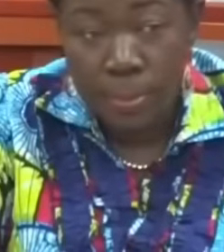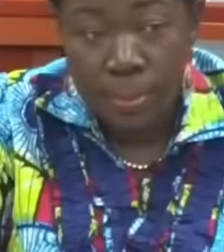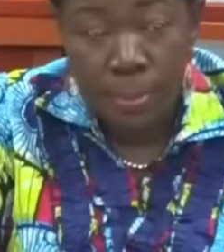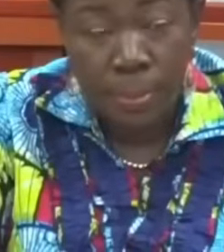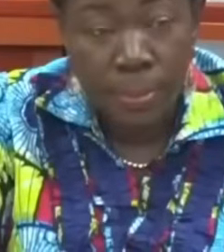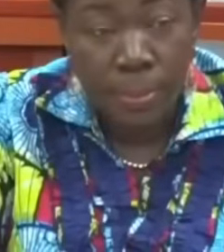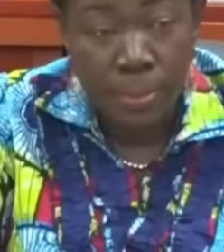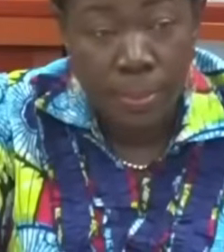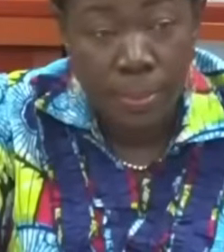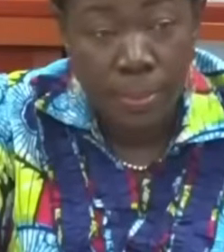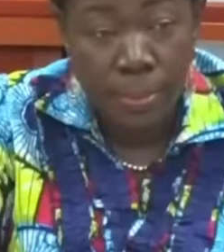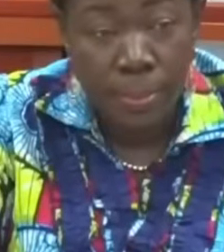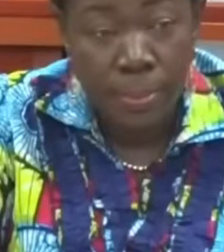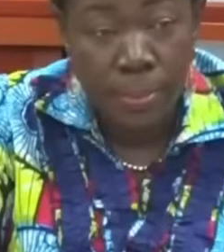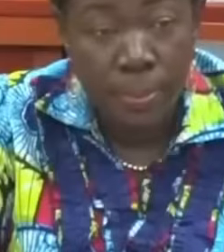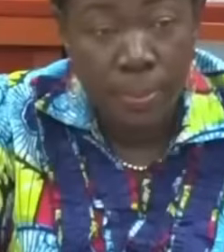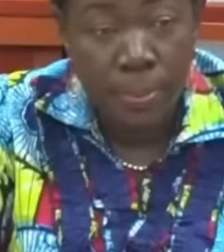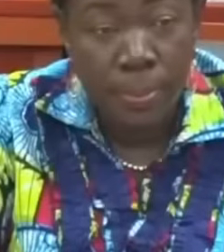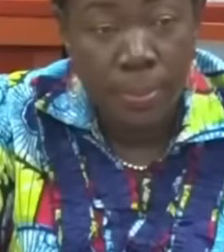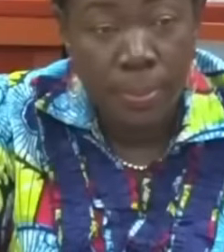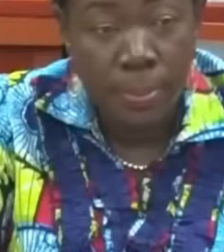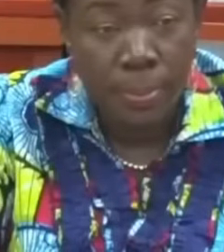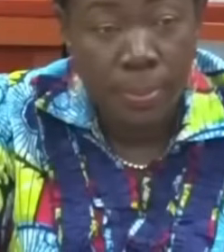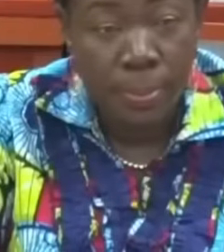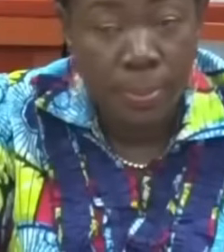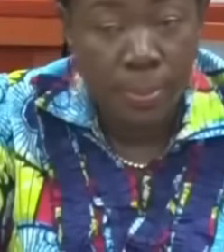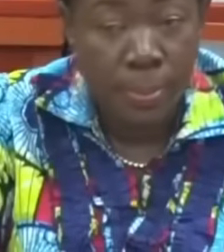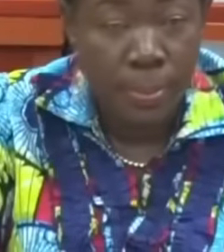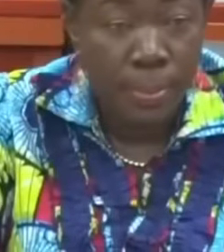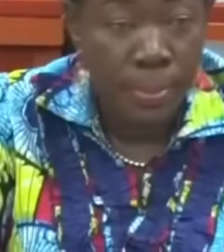completion and when it is expected to be completed.